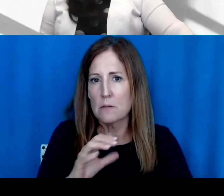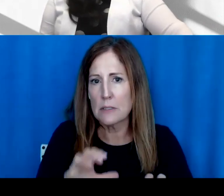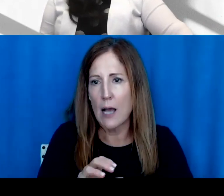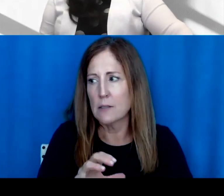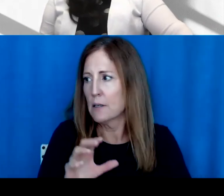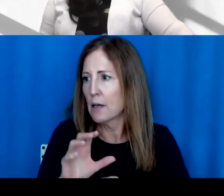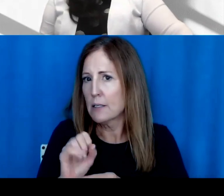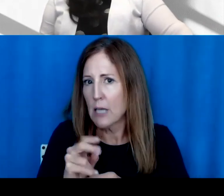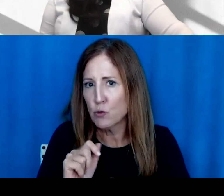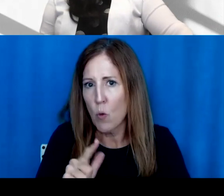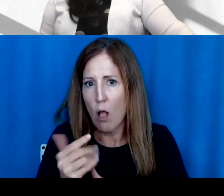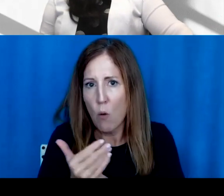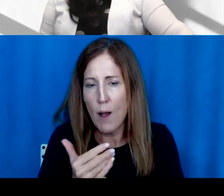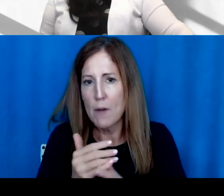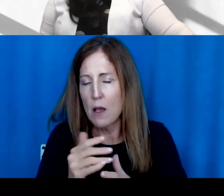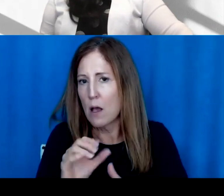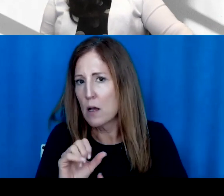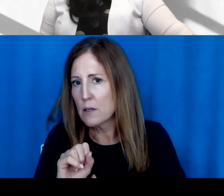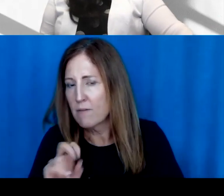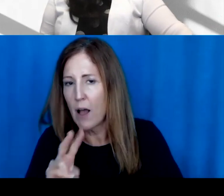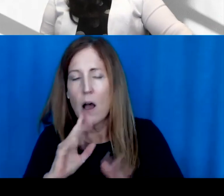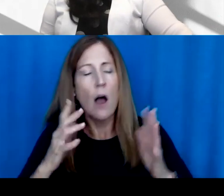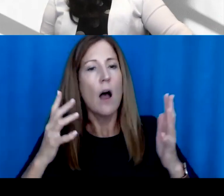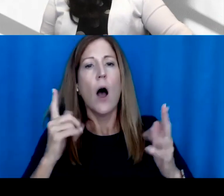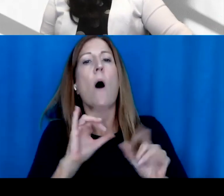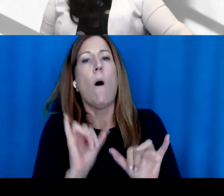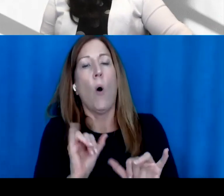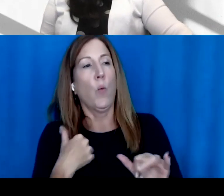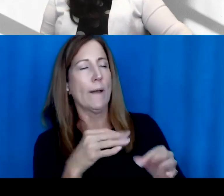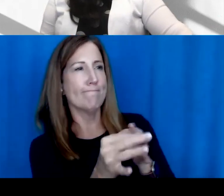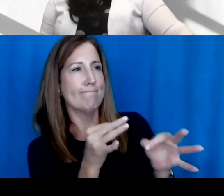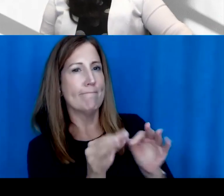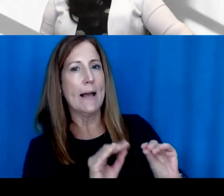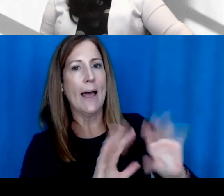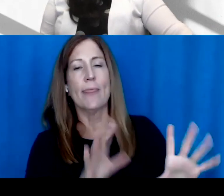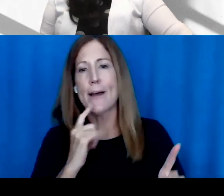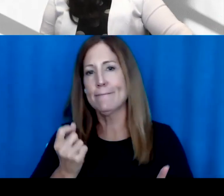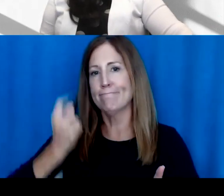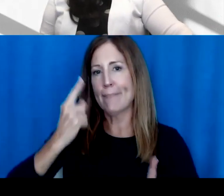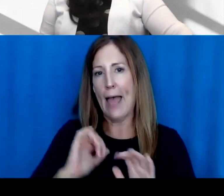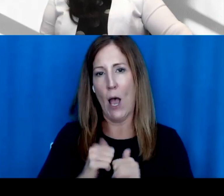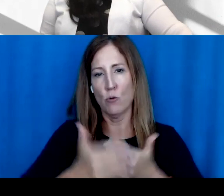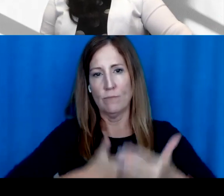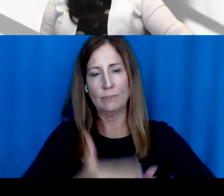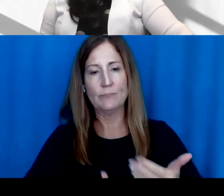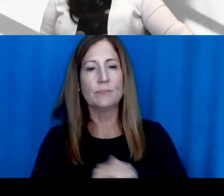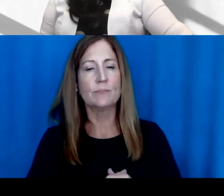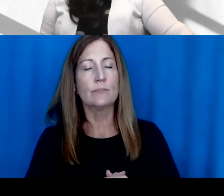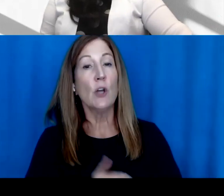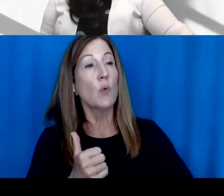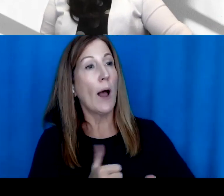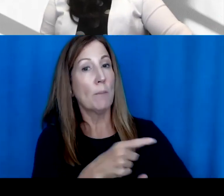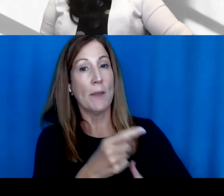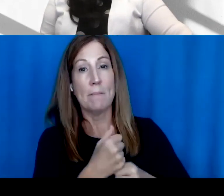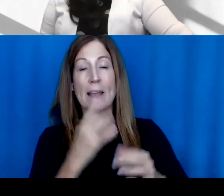to consistently gather data about the extent of the problem within the company in order to make decisions that are